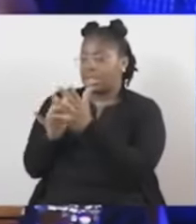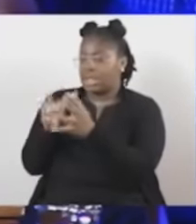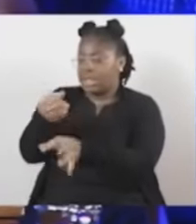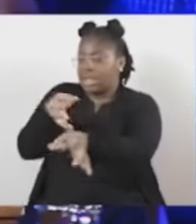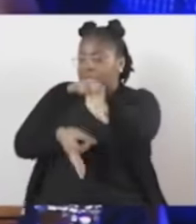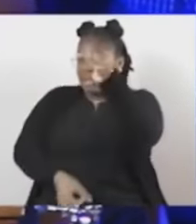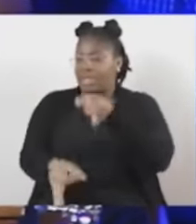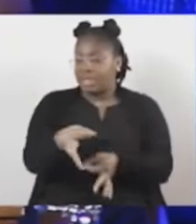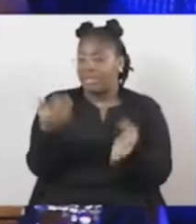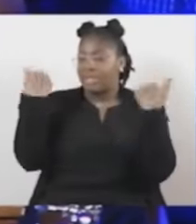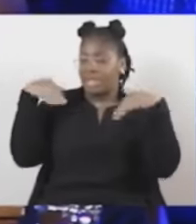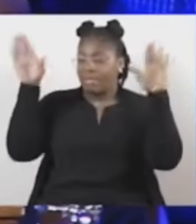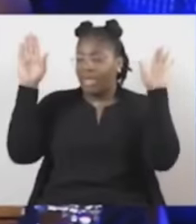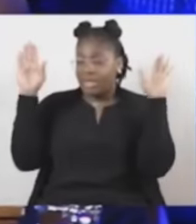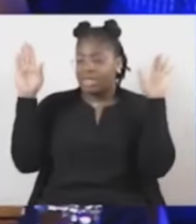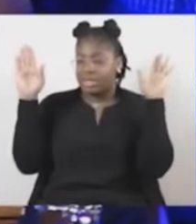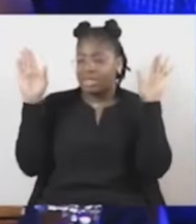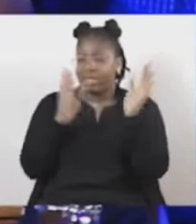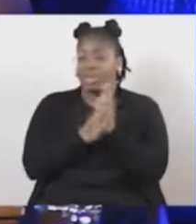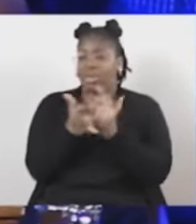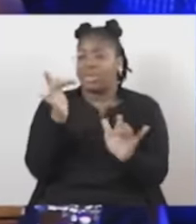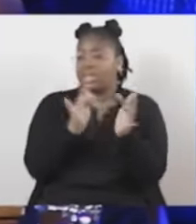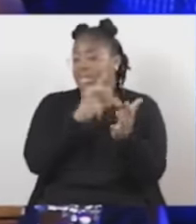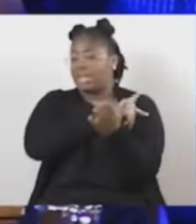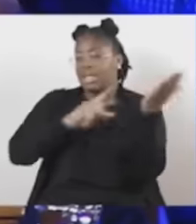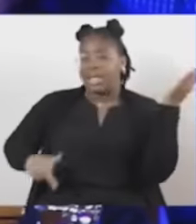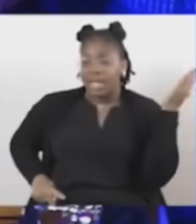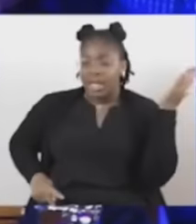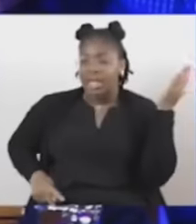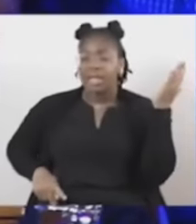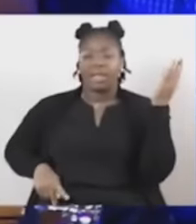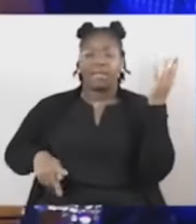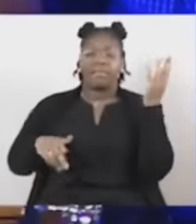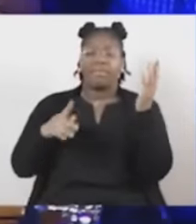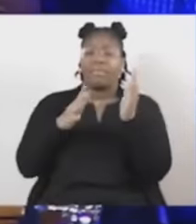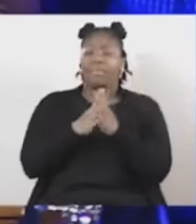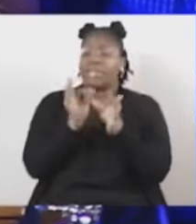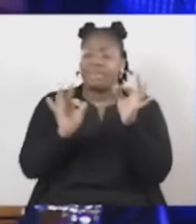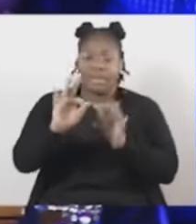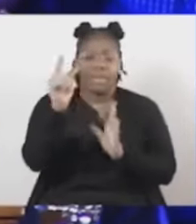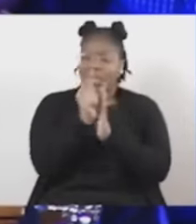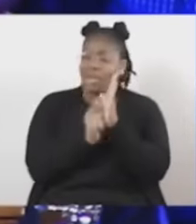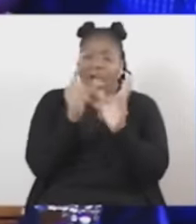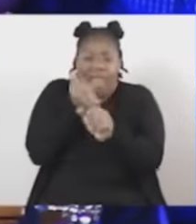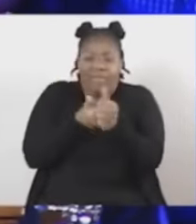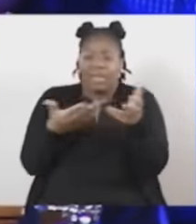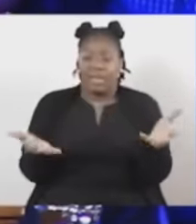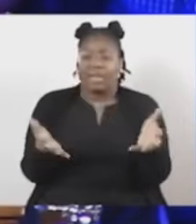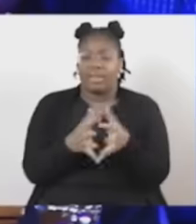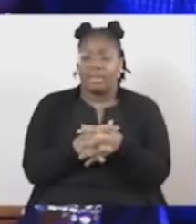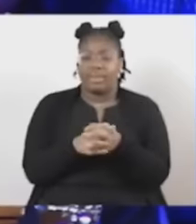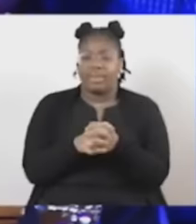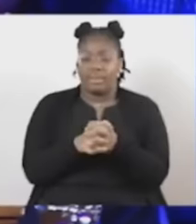sacrifice. He is the King and the Lamb. He is the law and the Spirit. And he's nearing